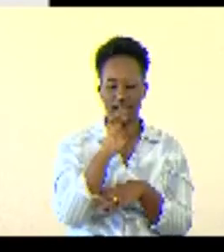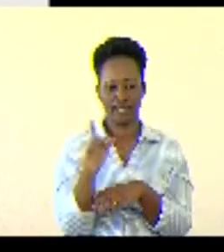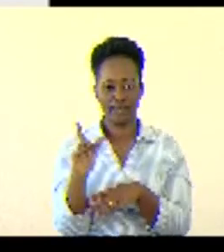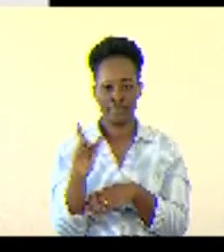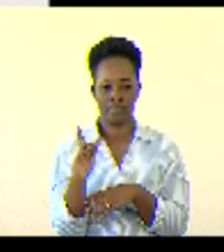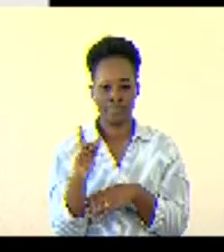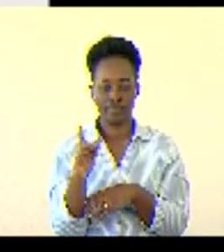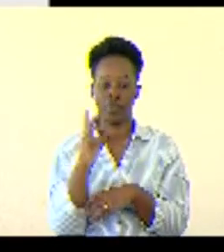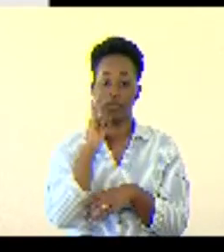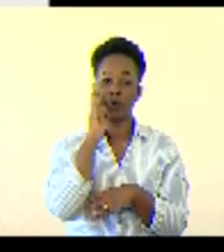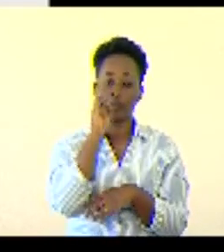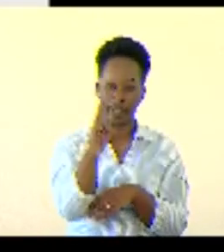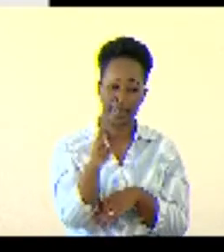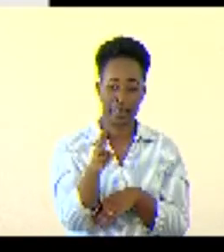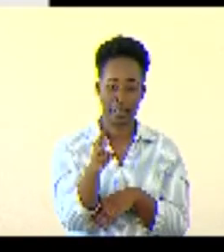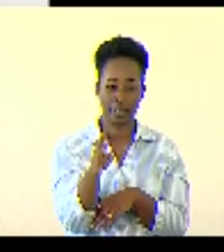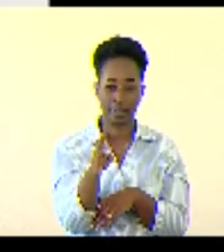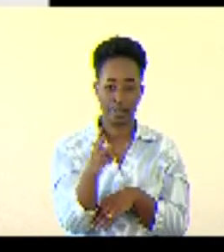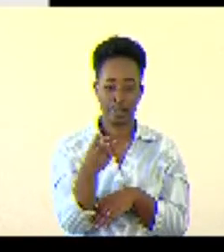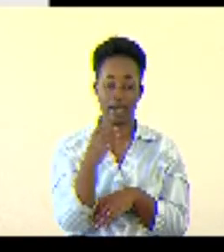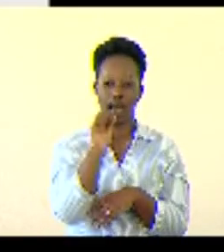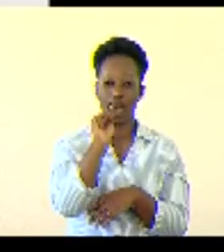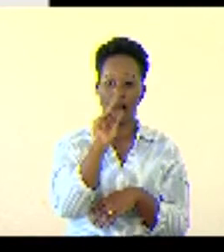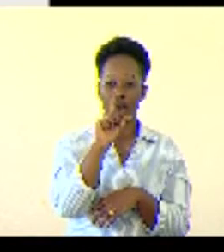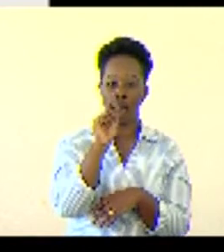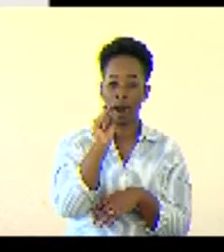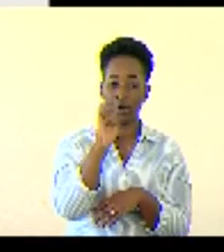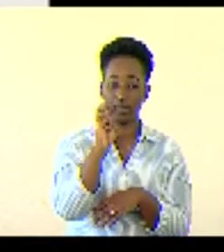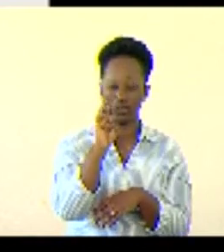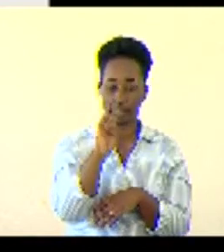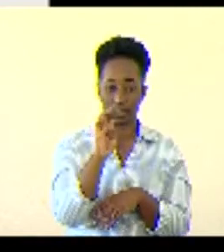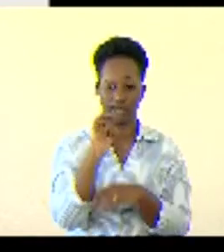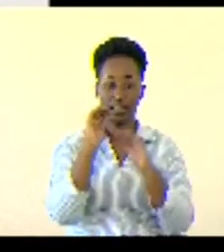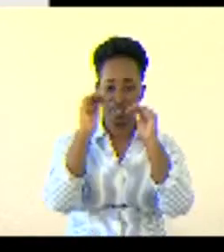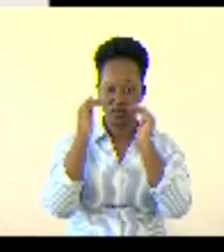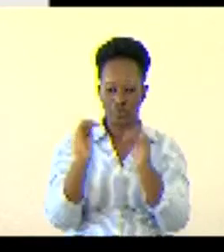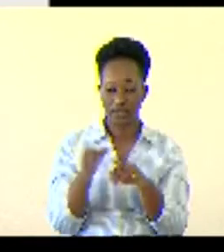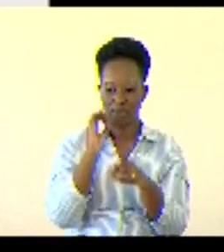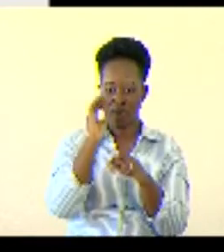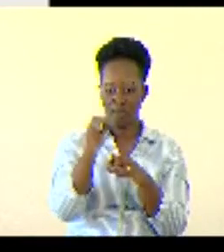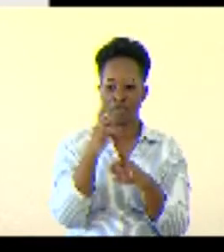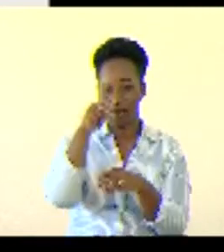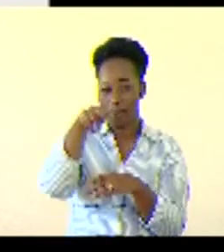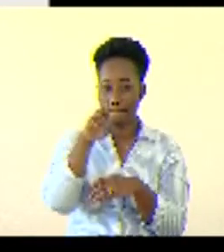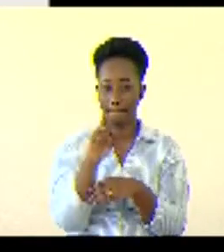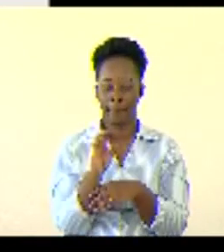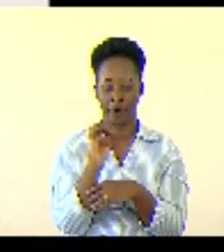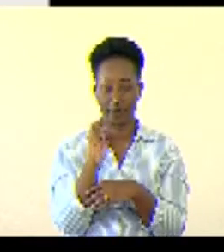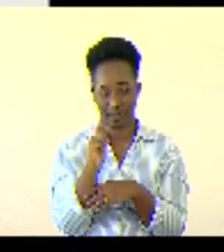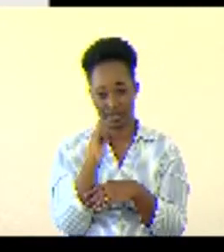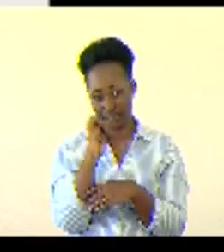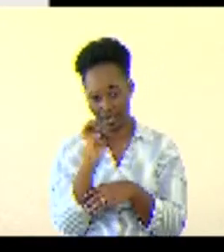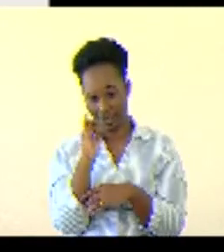cell, will irritate or will destroy the structure of protein carriers. And if the structures of protein carriers